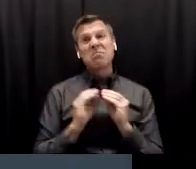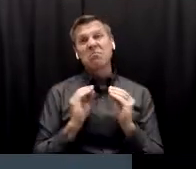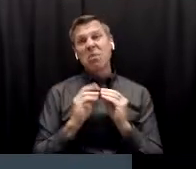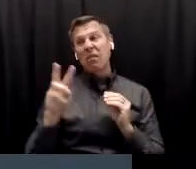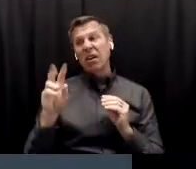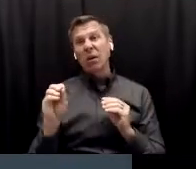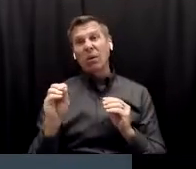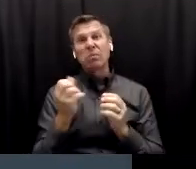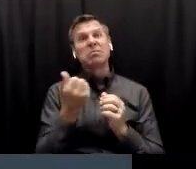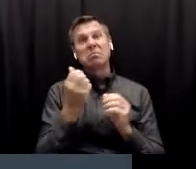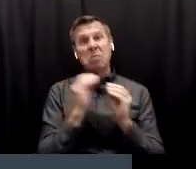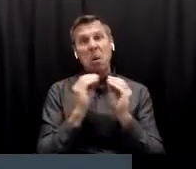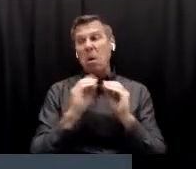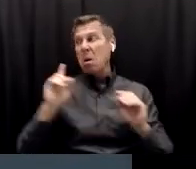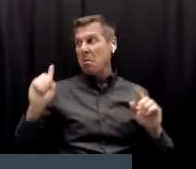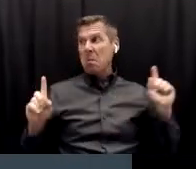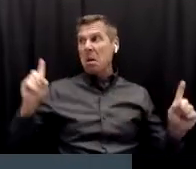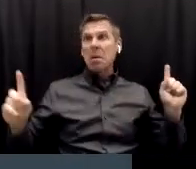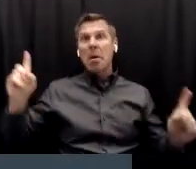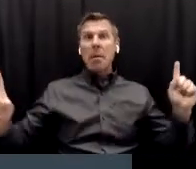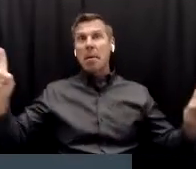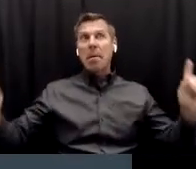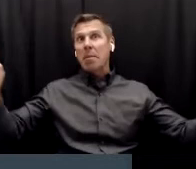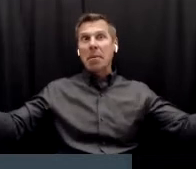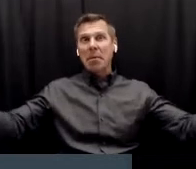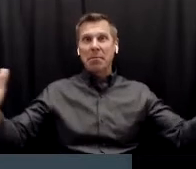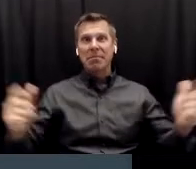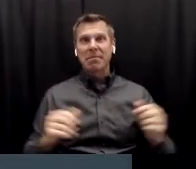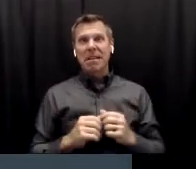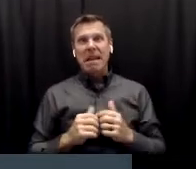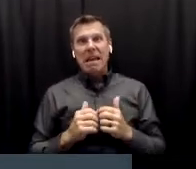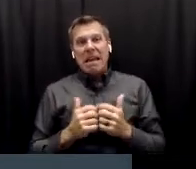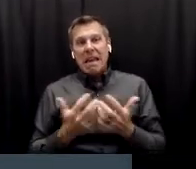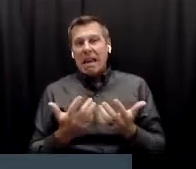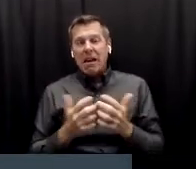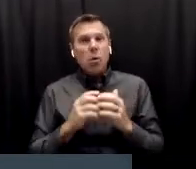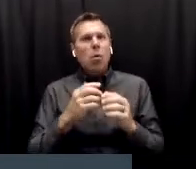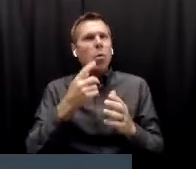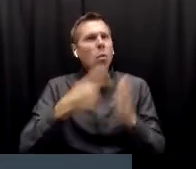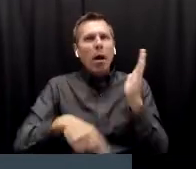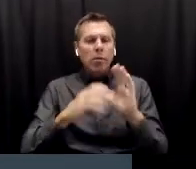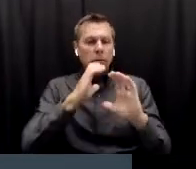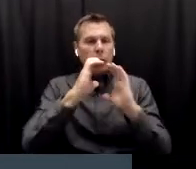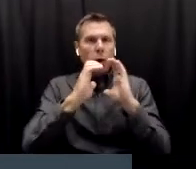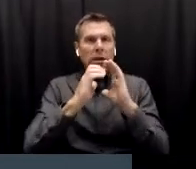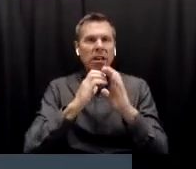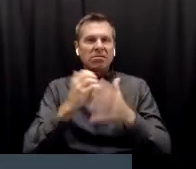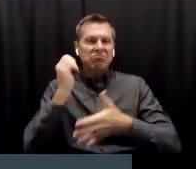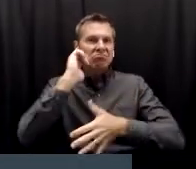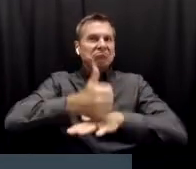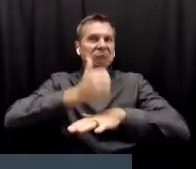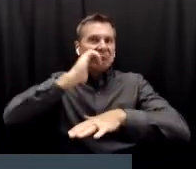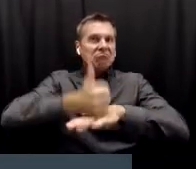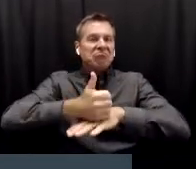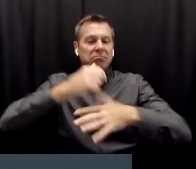normally utilize. Now we have to think about, well, how do we have, or what communication protocols might we have in place? We